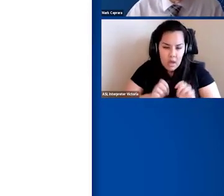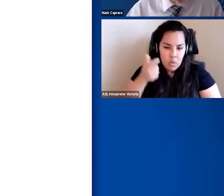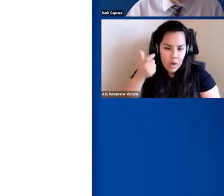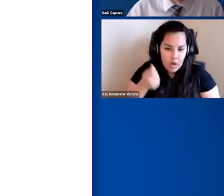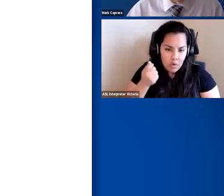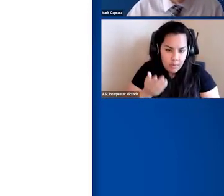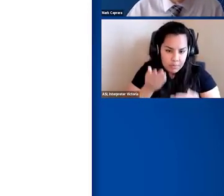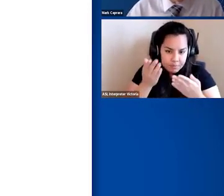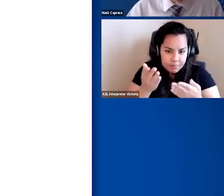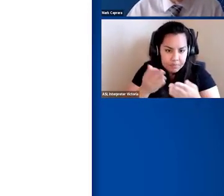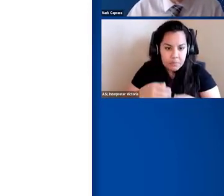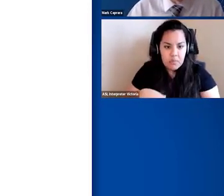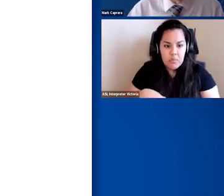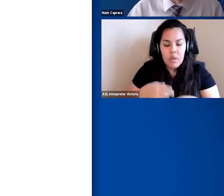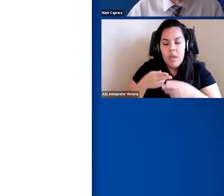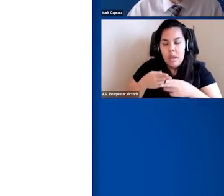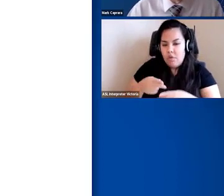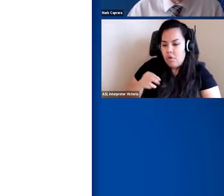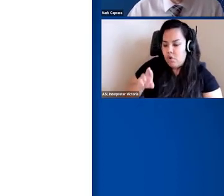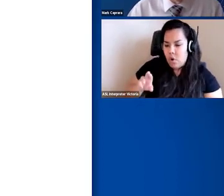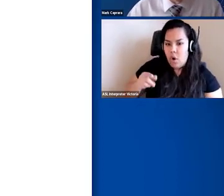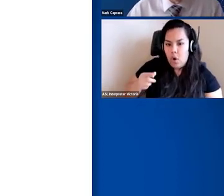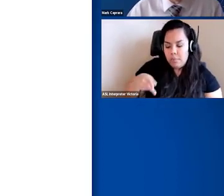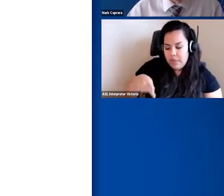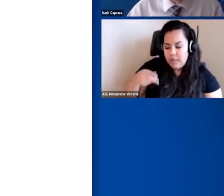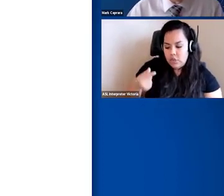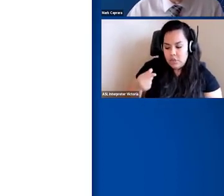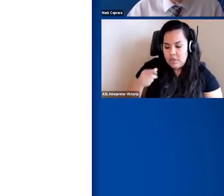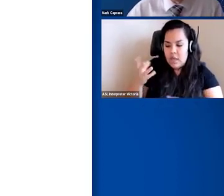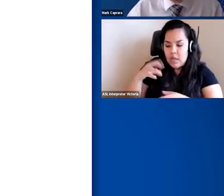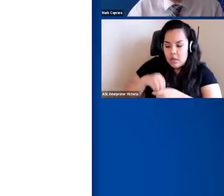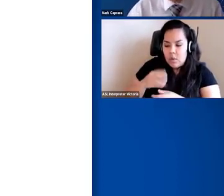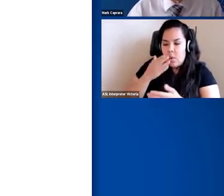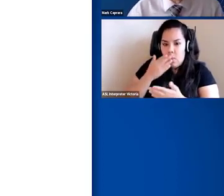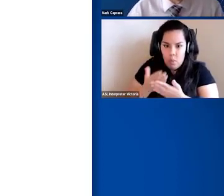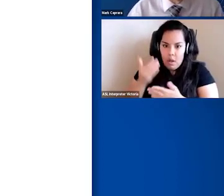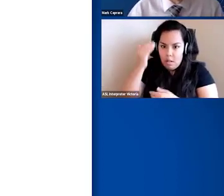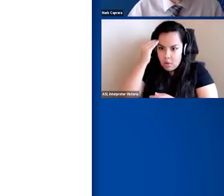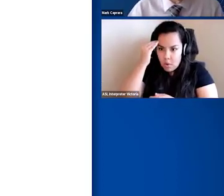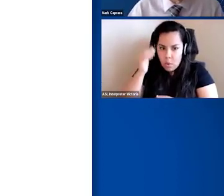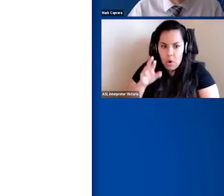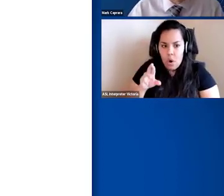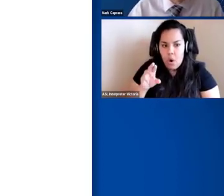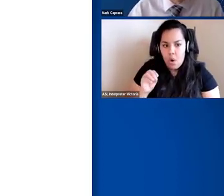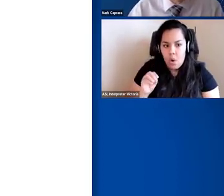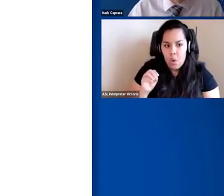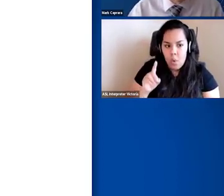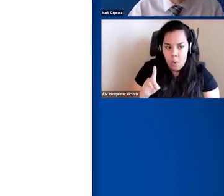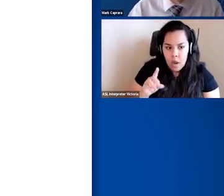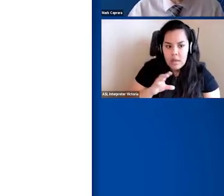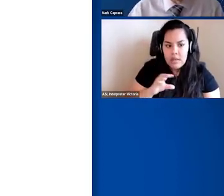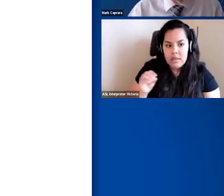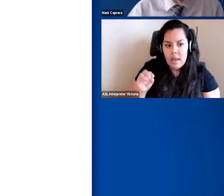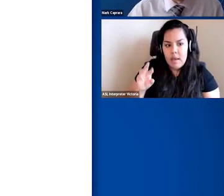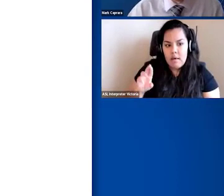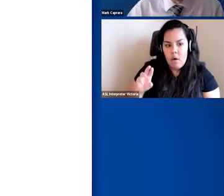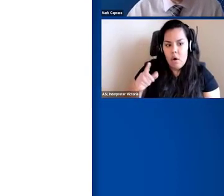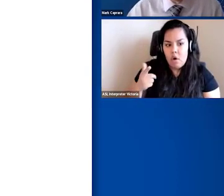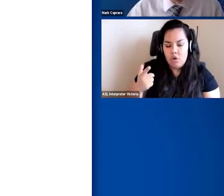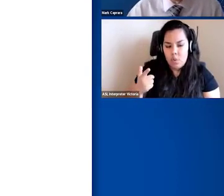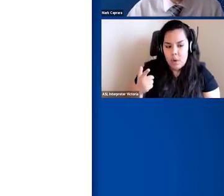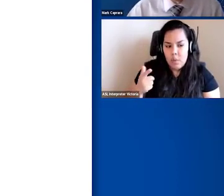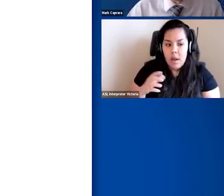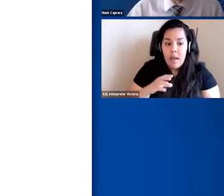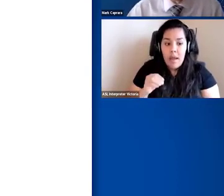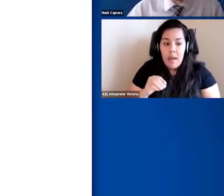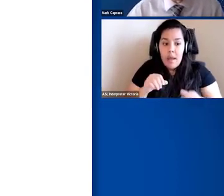These grants are called RPGs. They include the well-known R01 and R21s. And as Mike